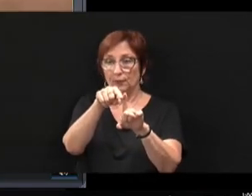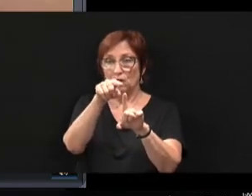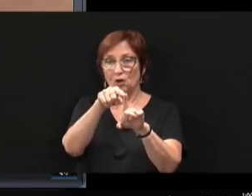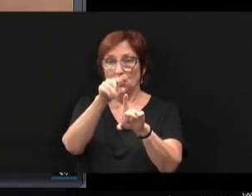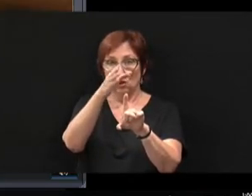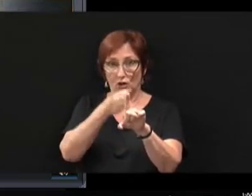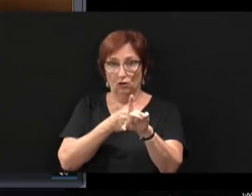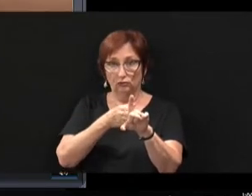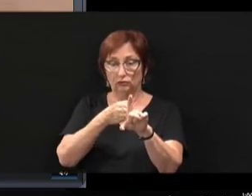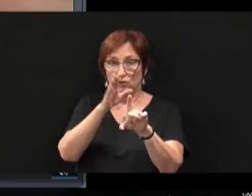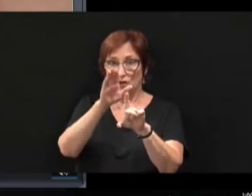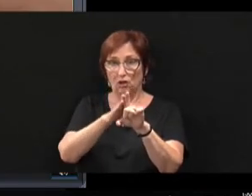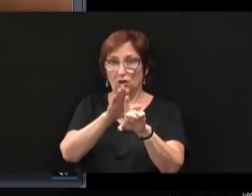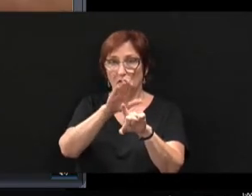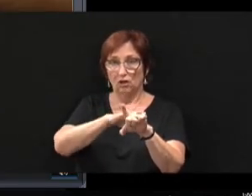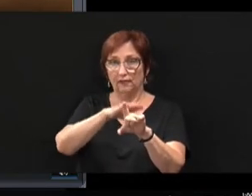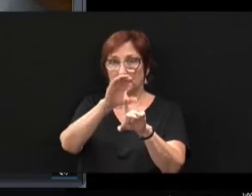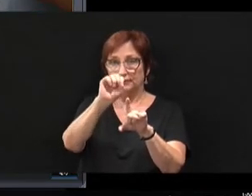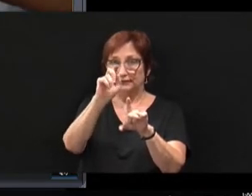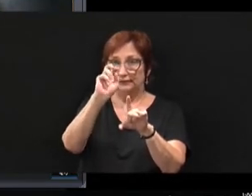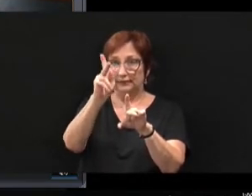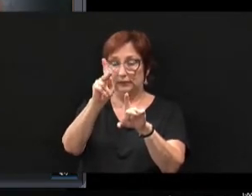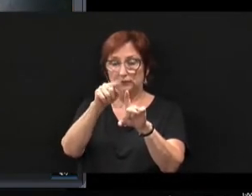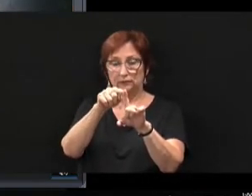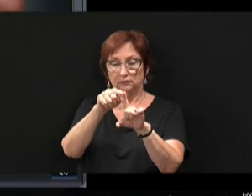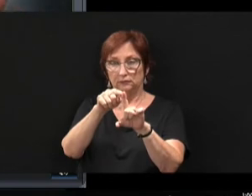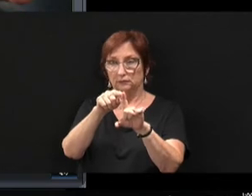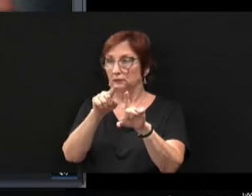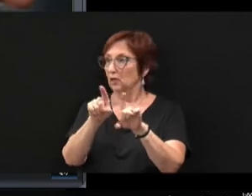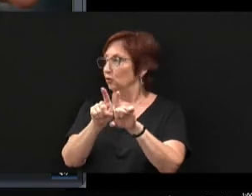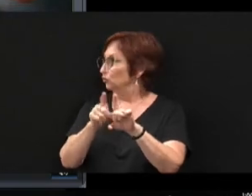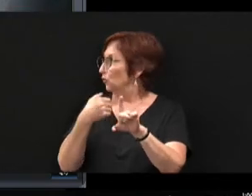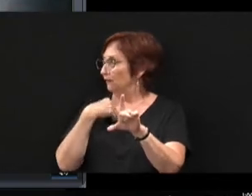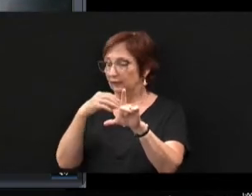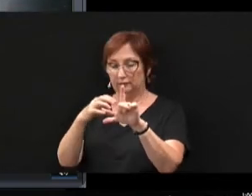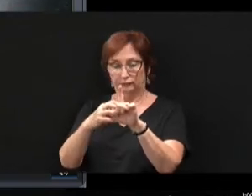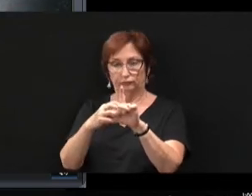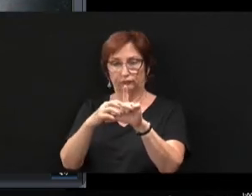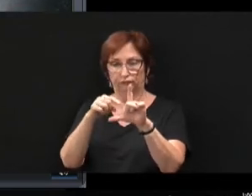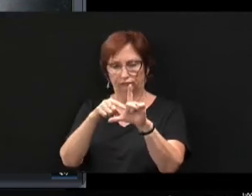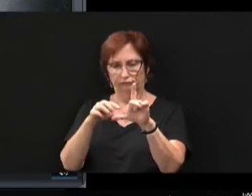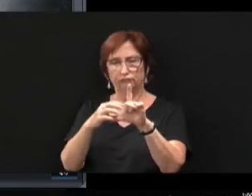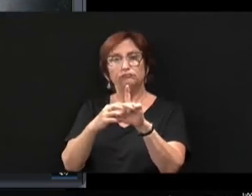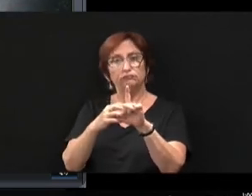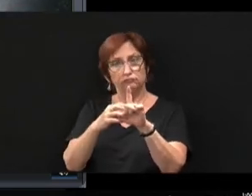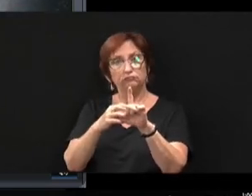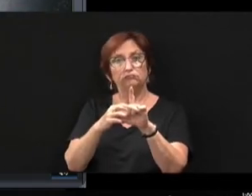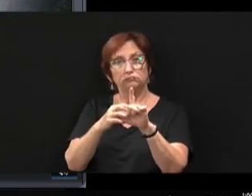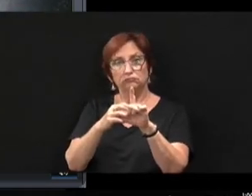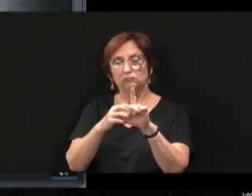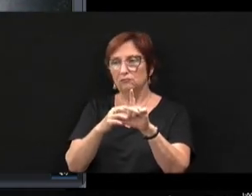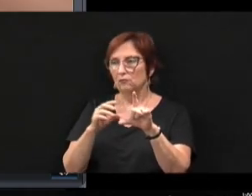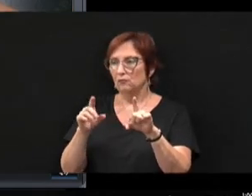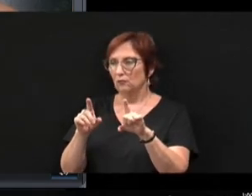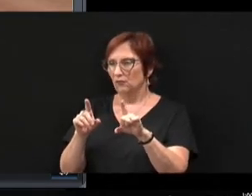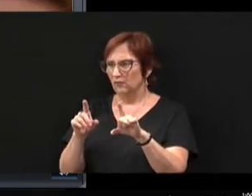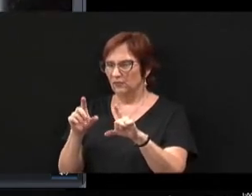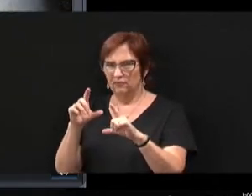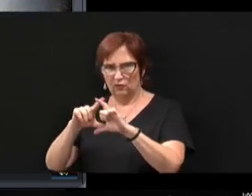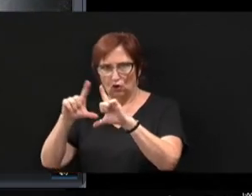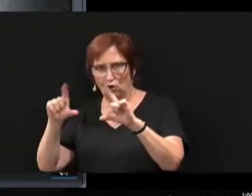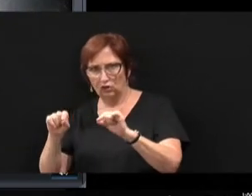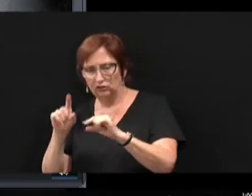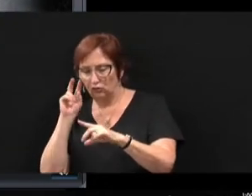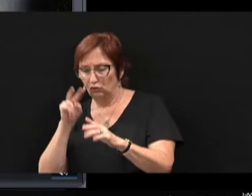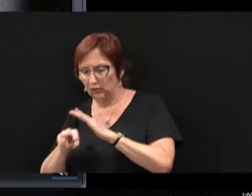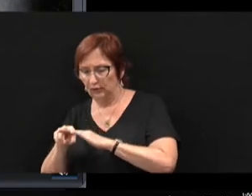stick, and there's a ball, I've also got this on it because the letters are so close together. Do you see what I mean? That's why I